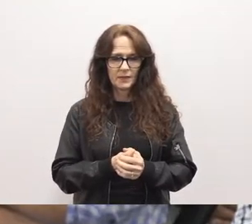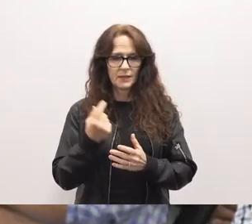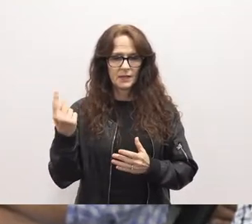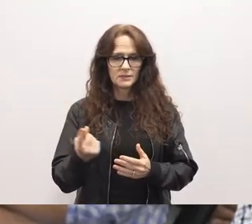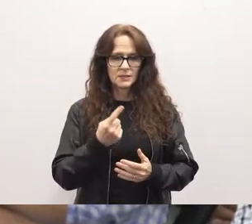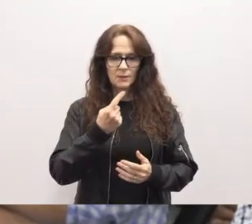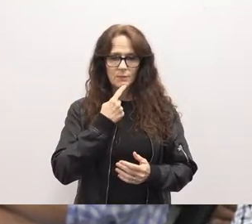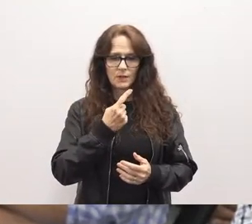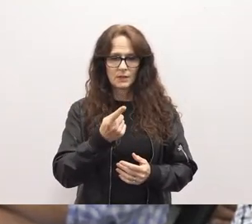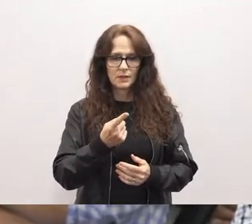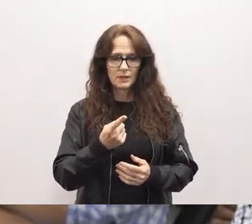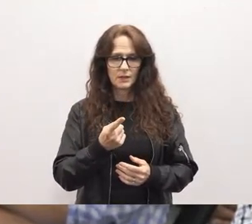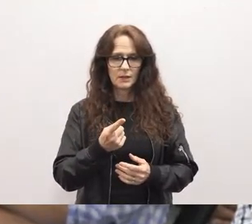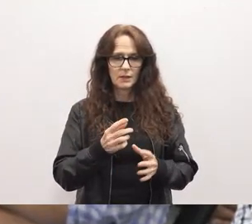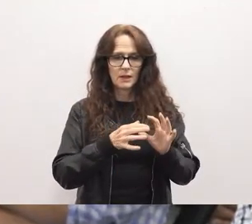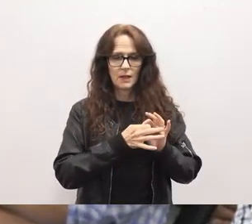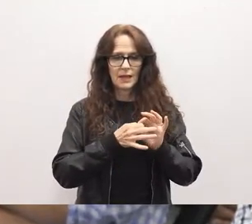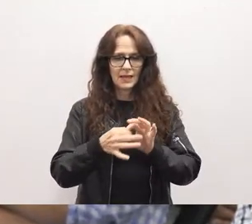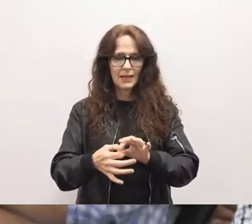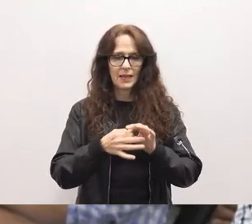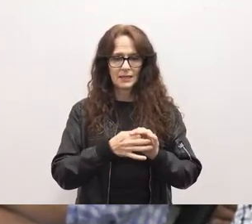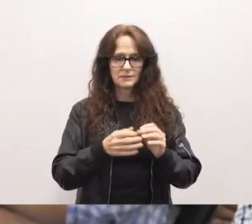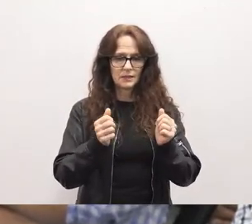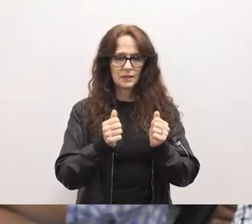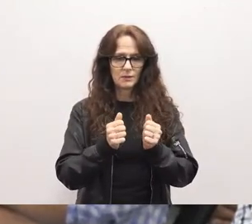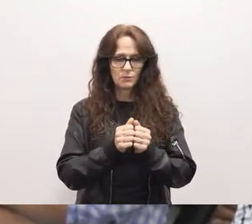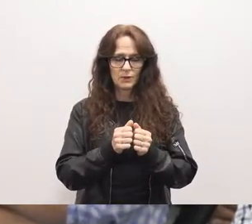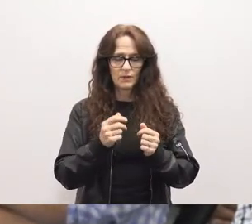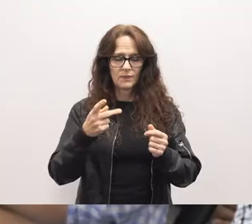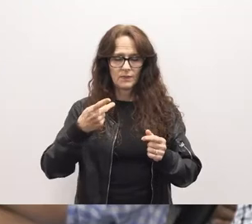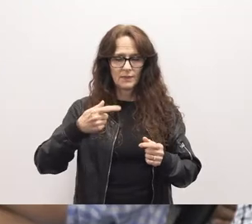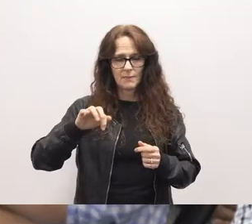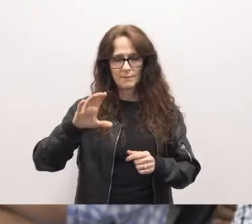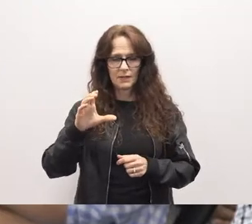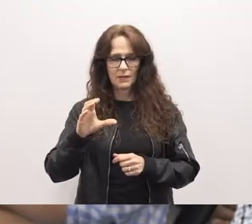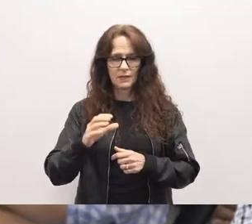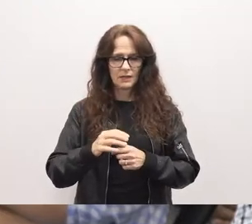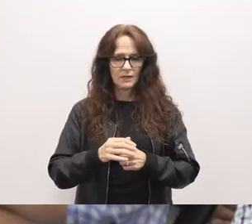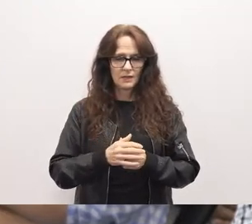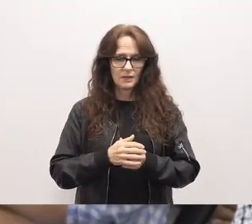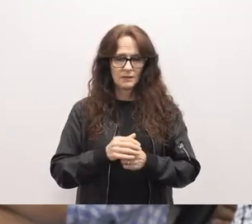Somewhere it says that they're liaisons to the public. This does not say